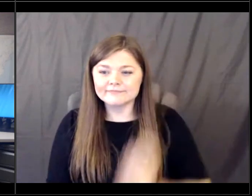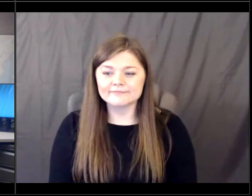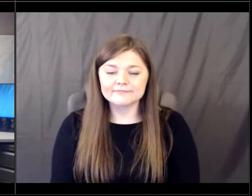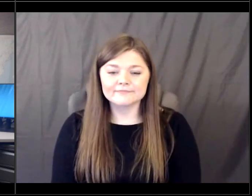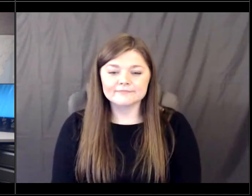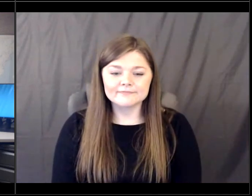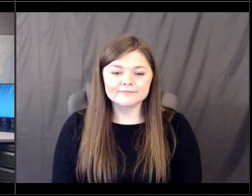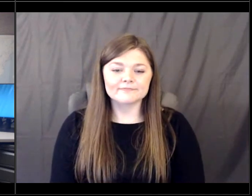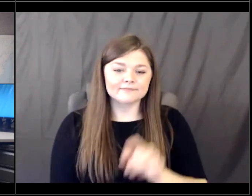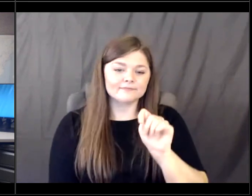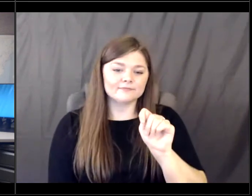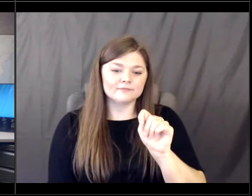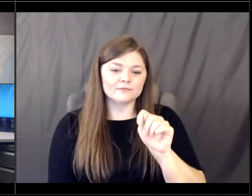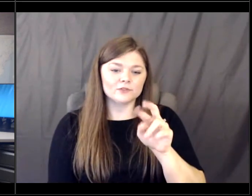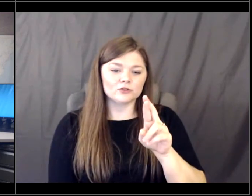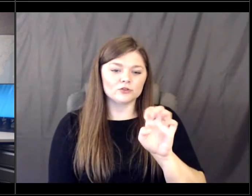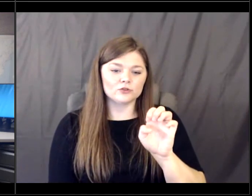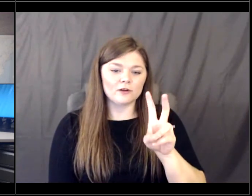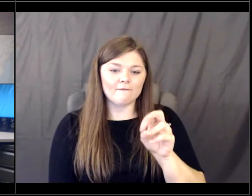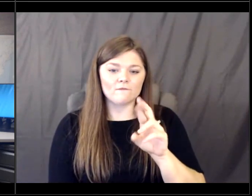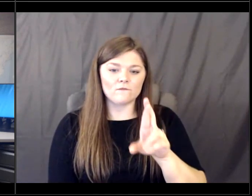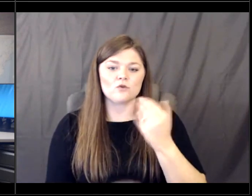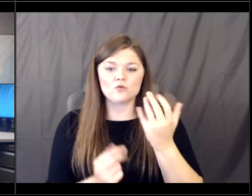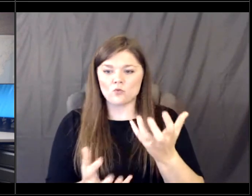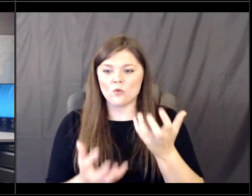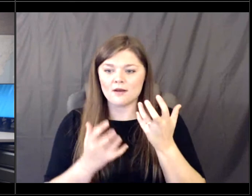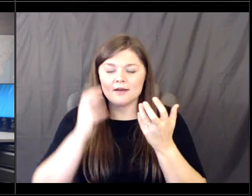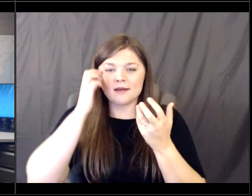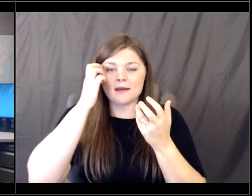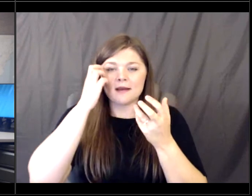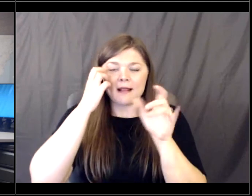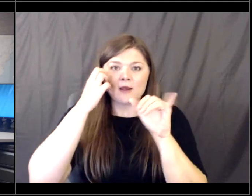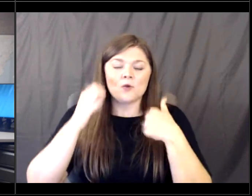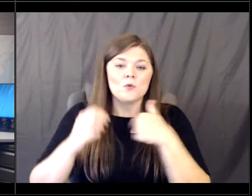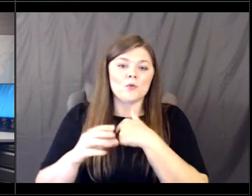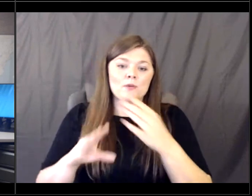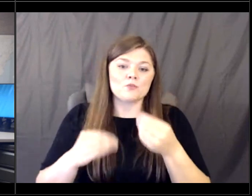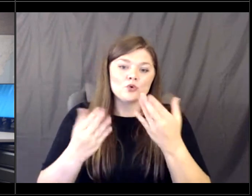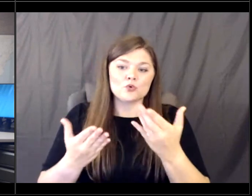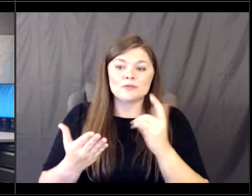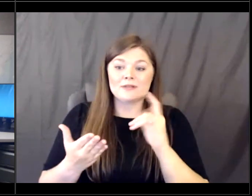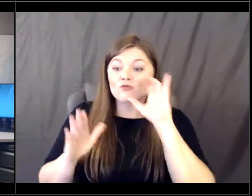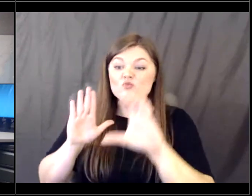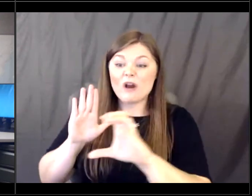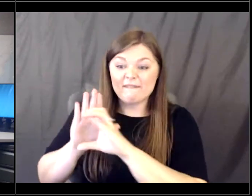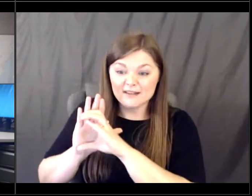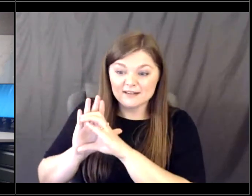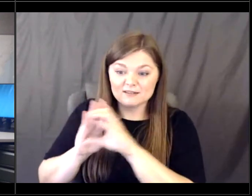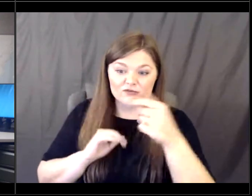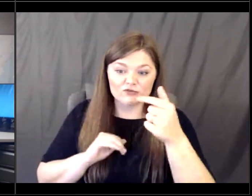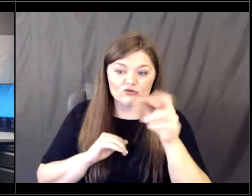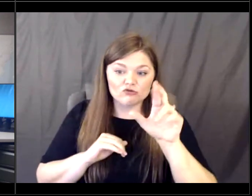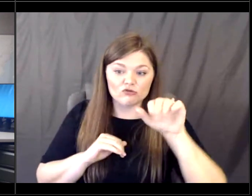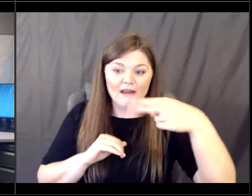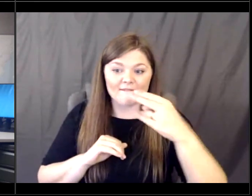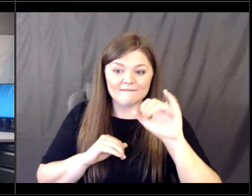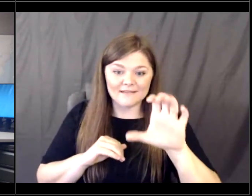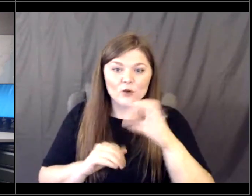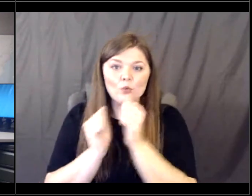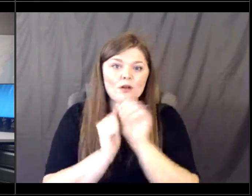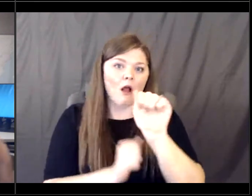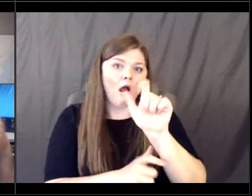Just as an anecdotal thing, when we produce things like a graphic, for instance, and we use alt text on those